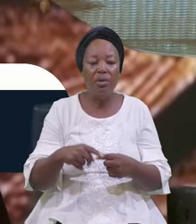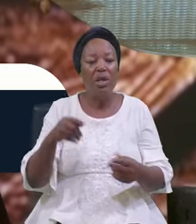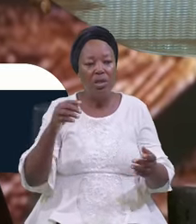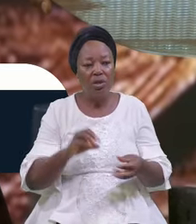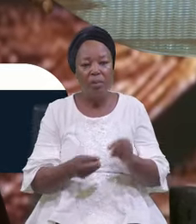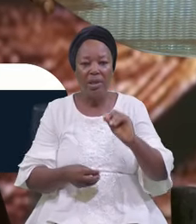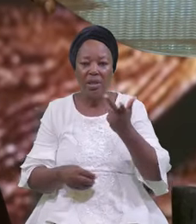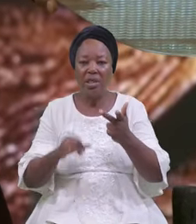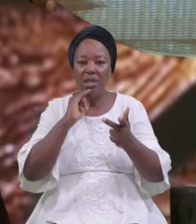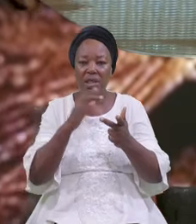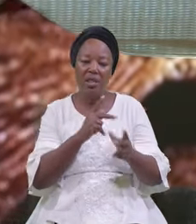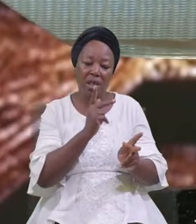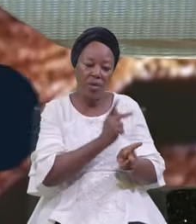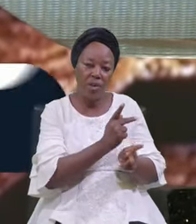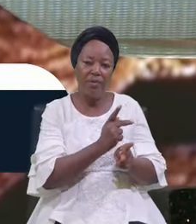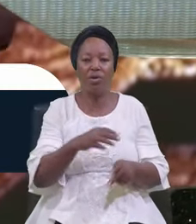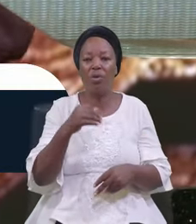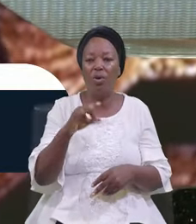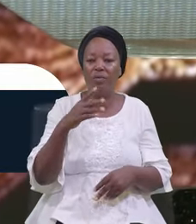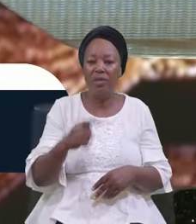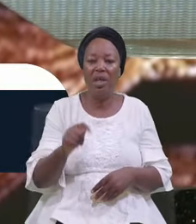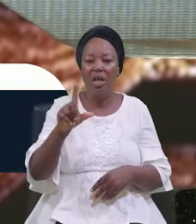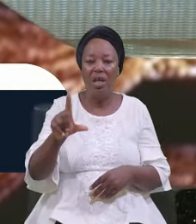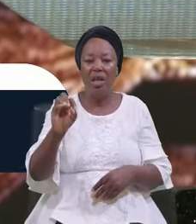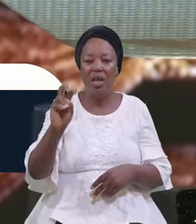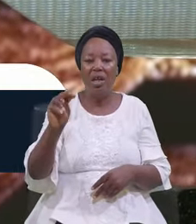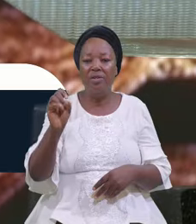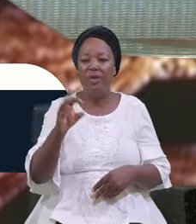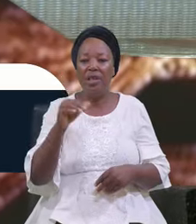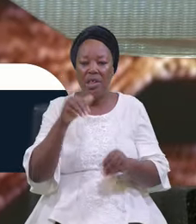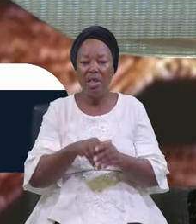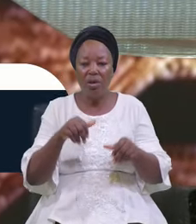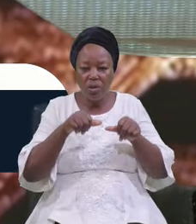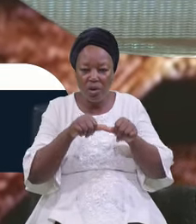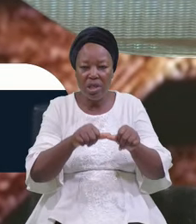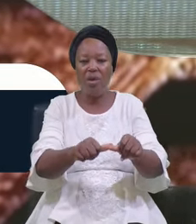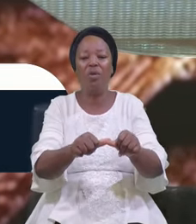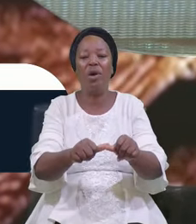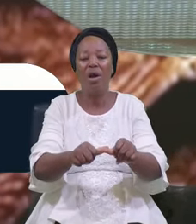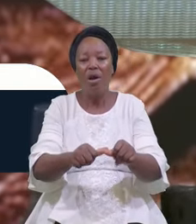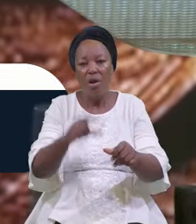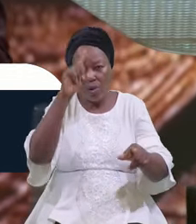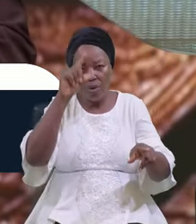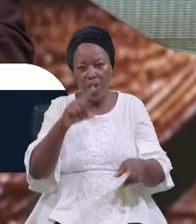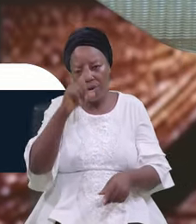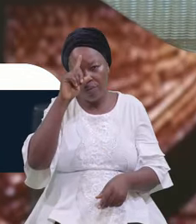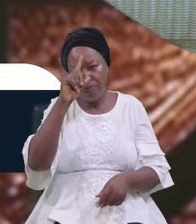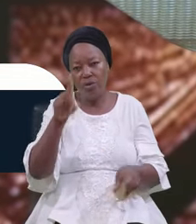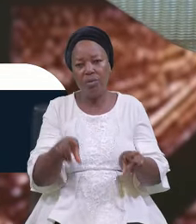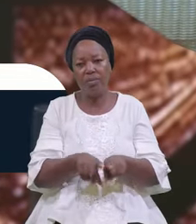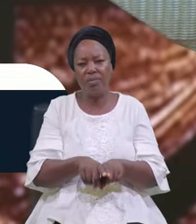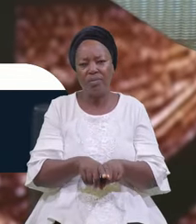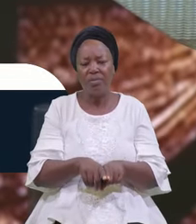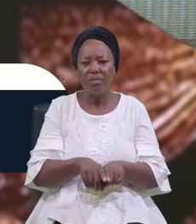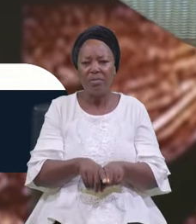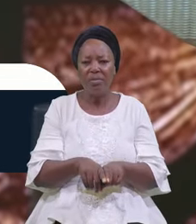the conservation of the Levites in constant conviction. Constant conviction. Always carrying